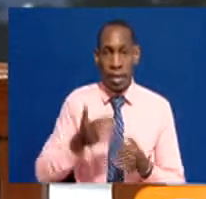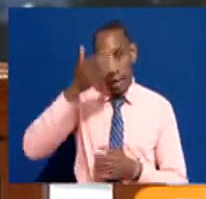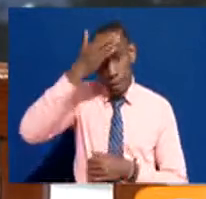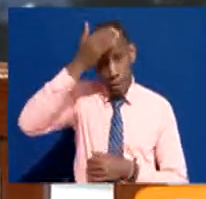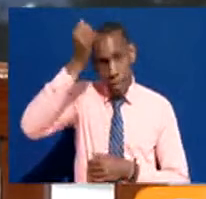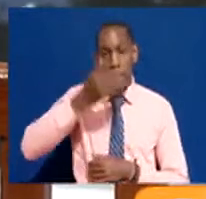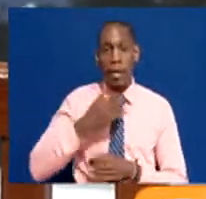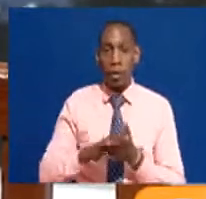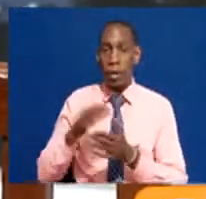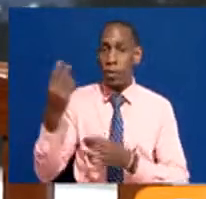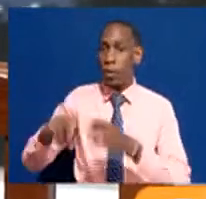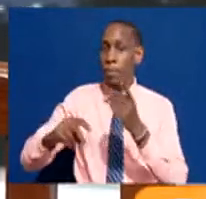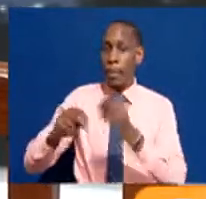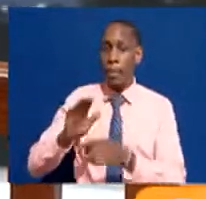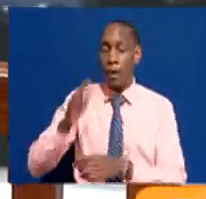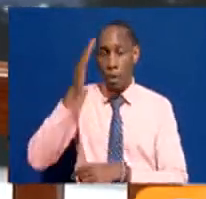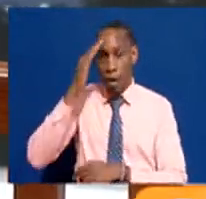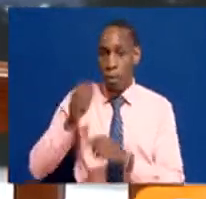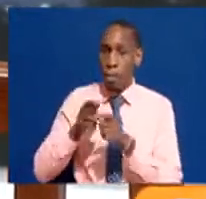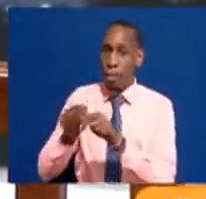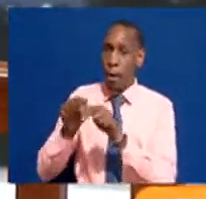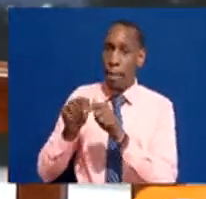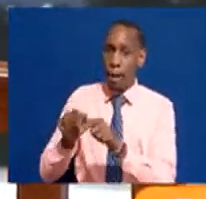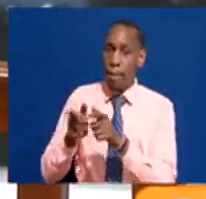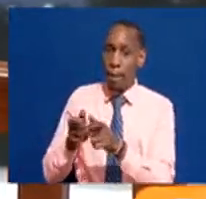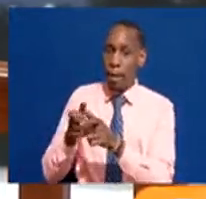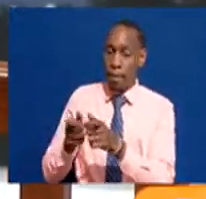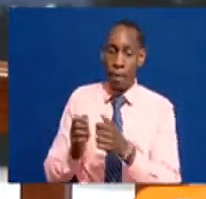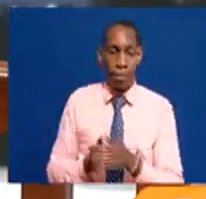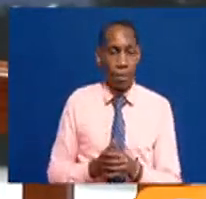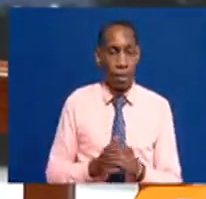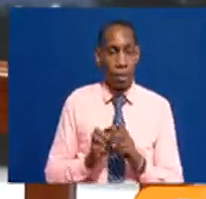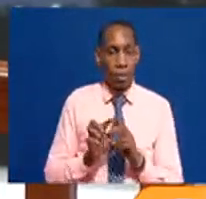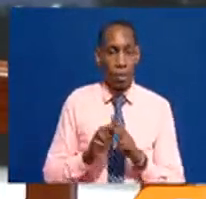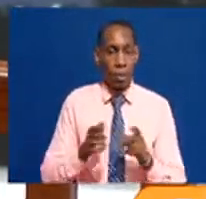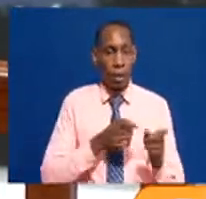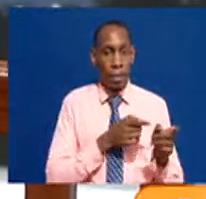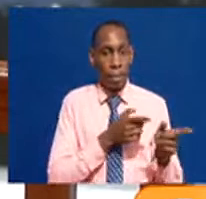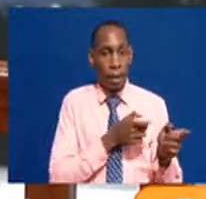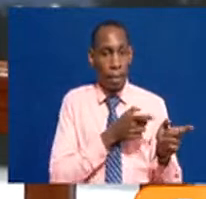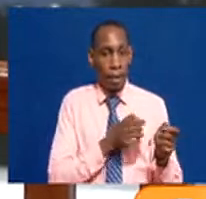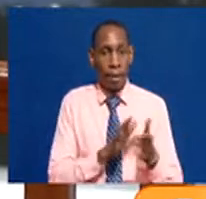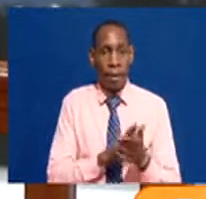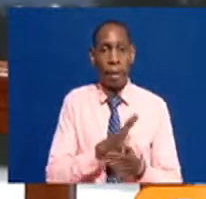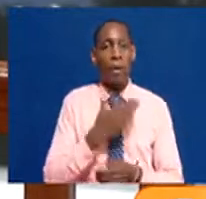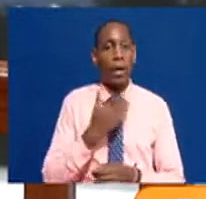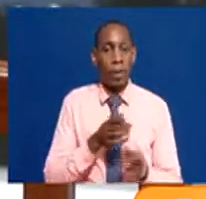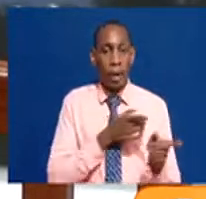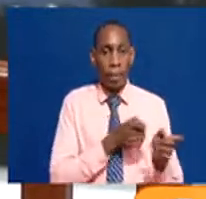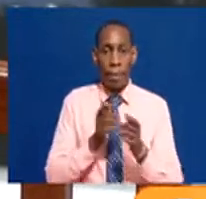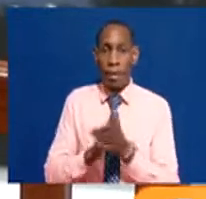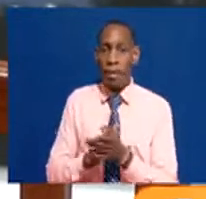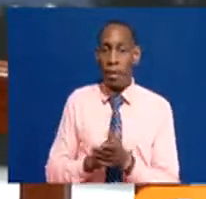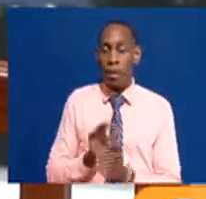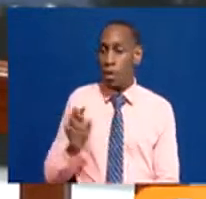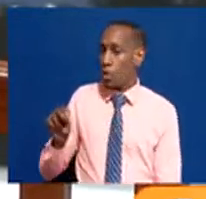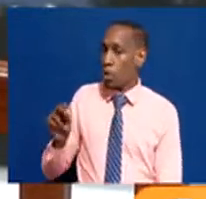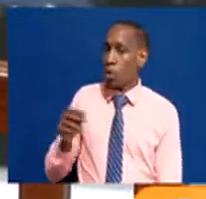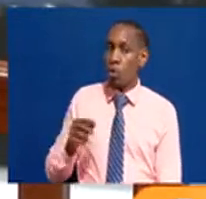kunipiga. Unajua. So, we start fighting. That's what they are looking for. Mm-hmm. They are just looking for a fight. No, we just want